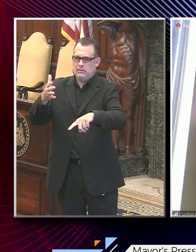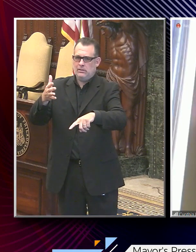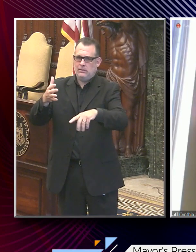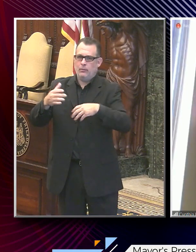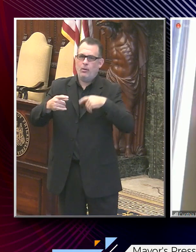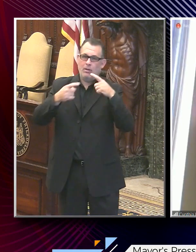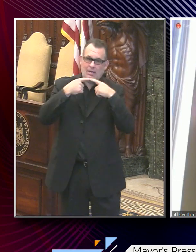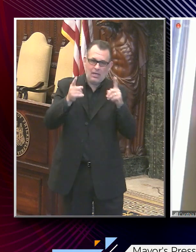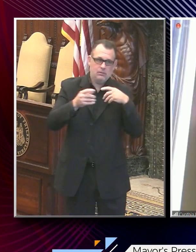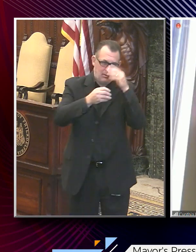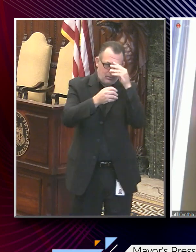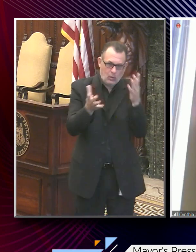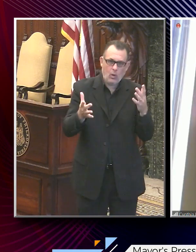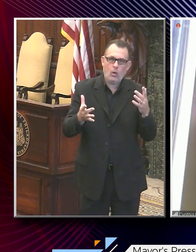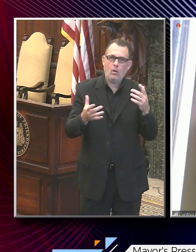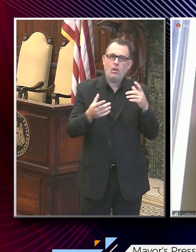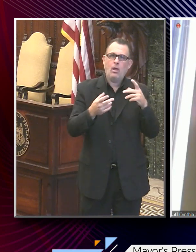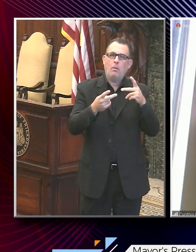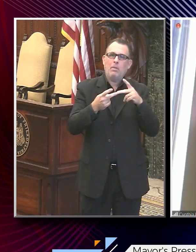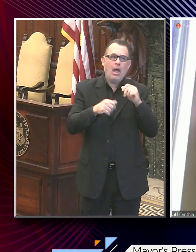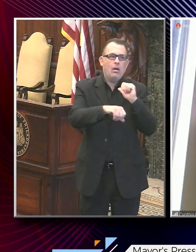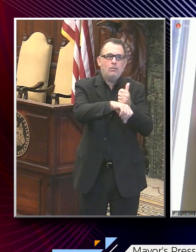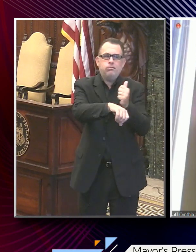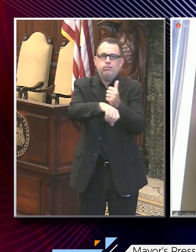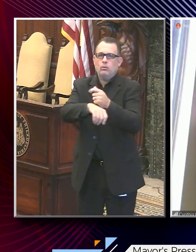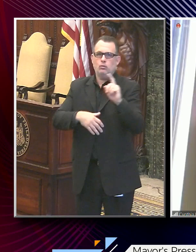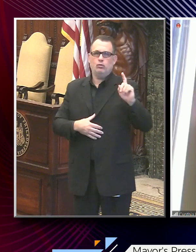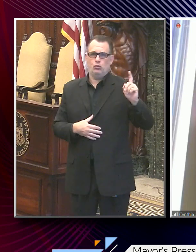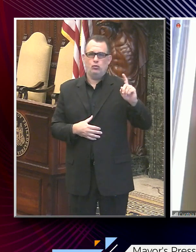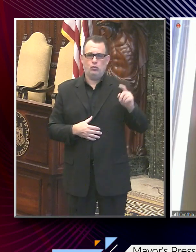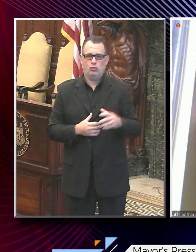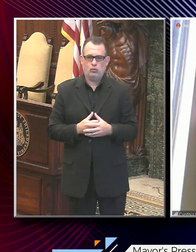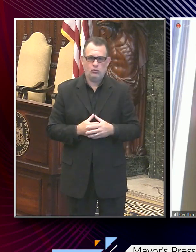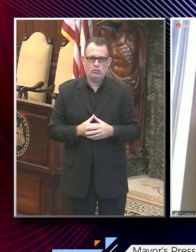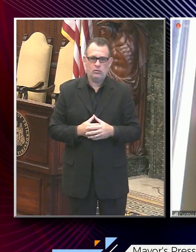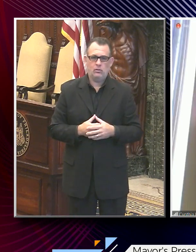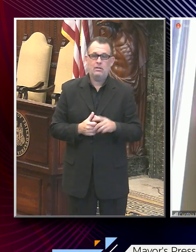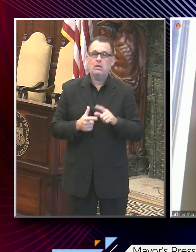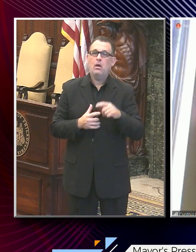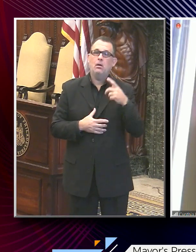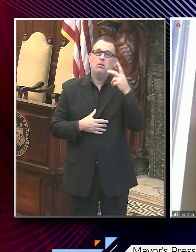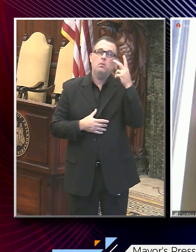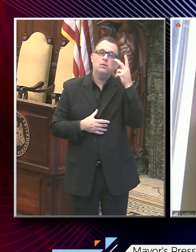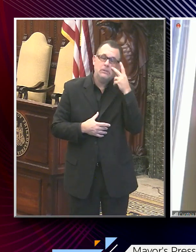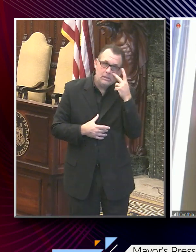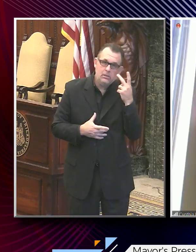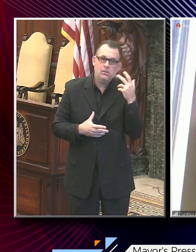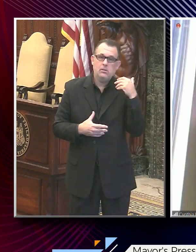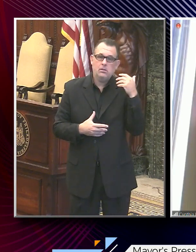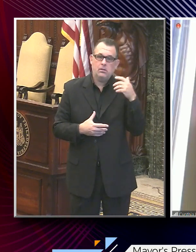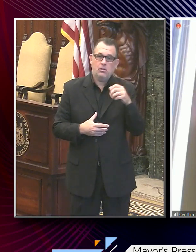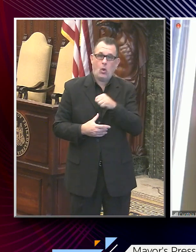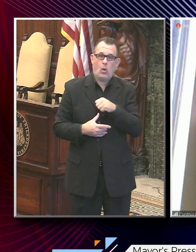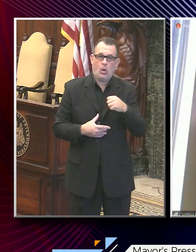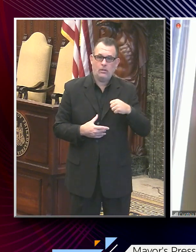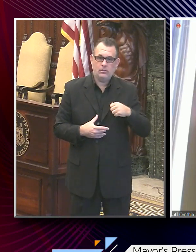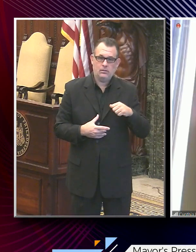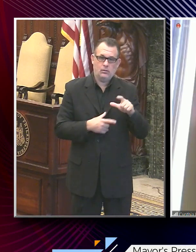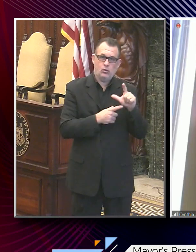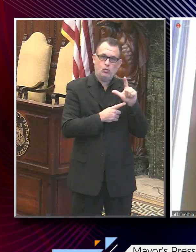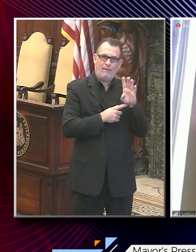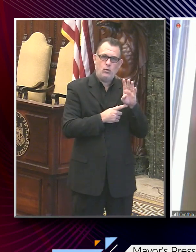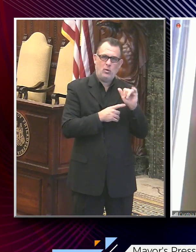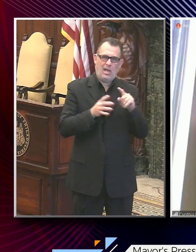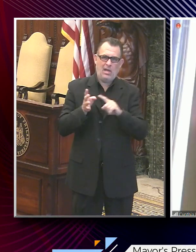the locations of the sites in this current announcement. And then starting the week of August 24th, we'll have